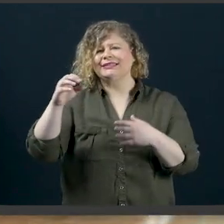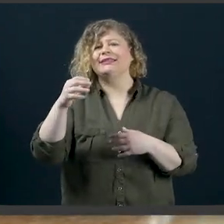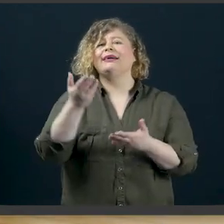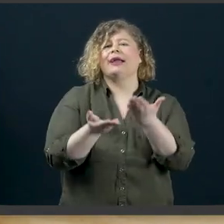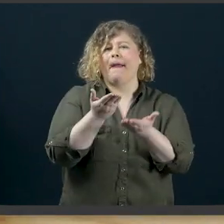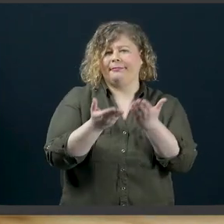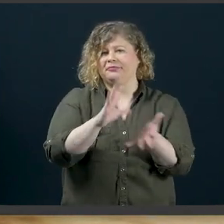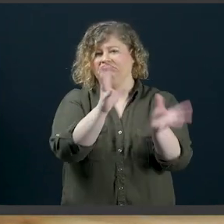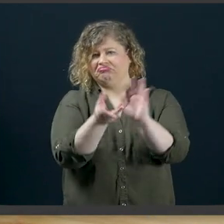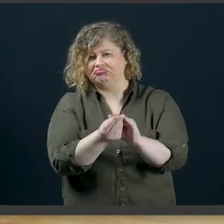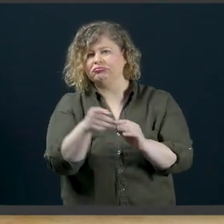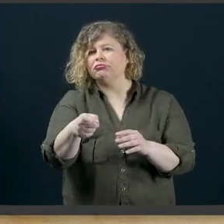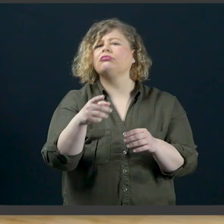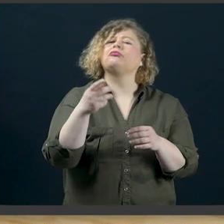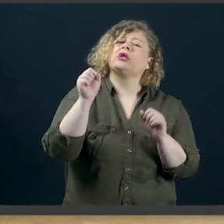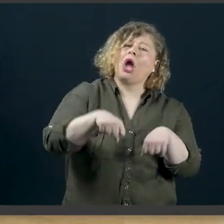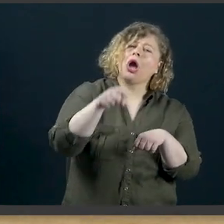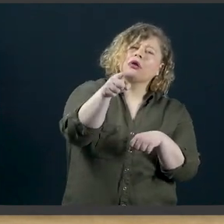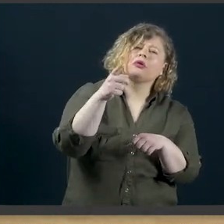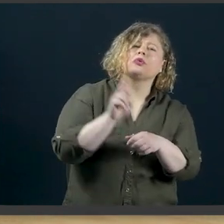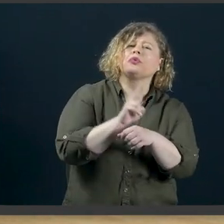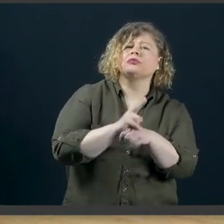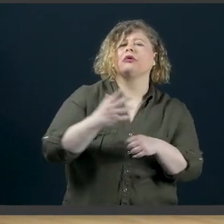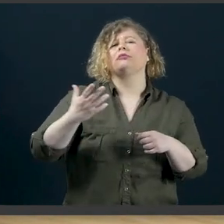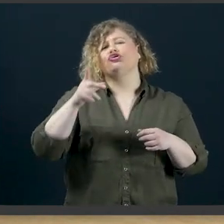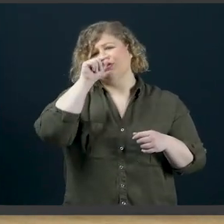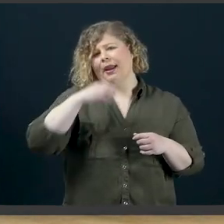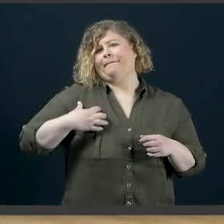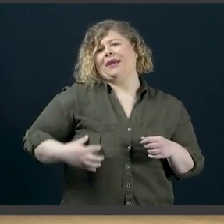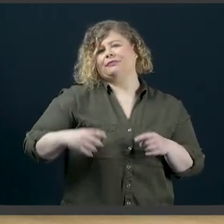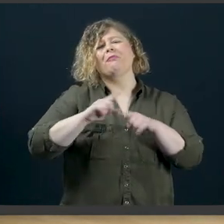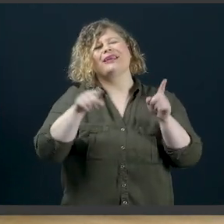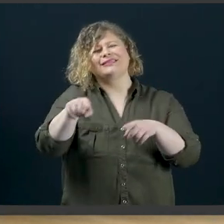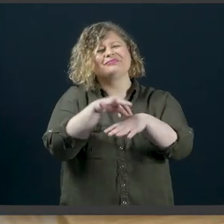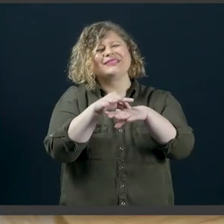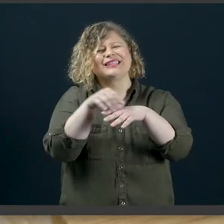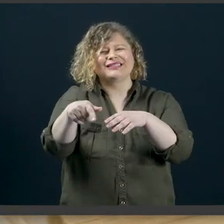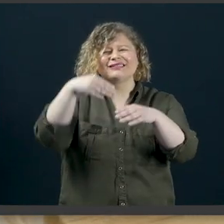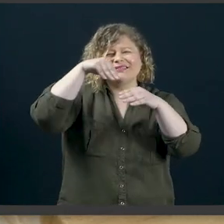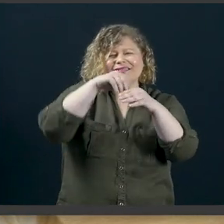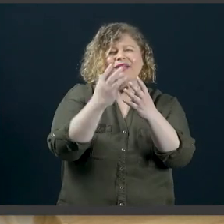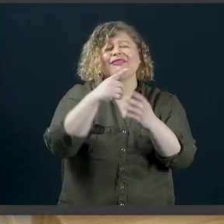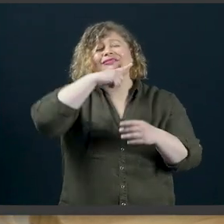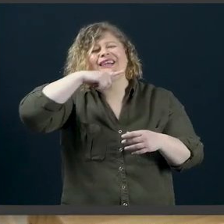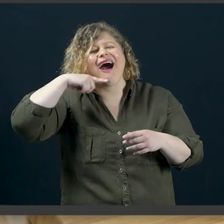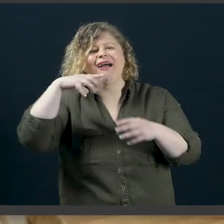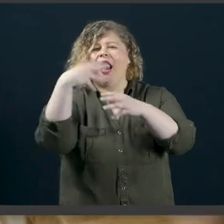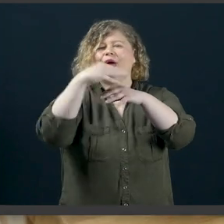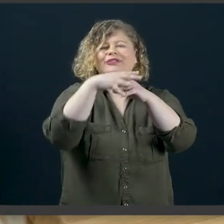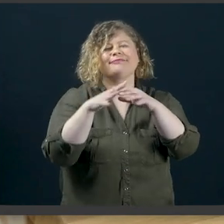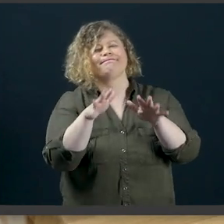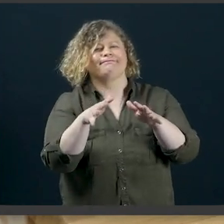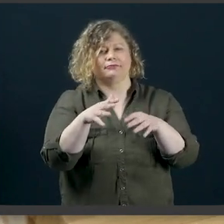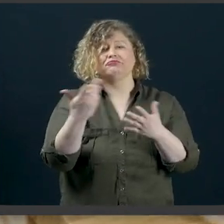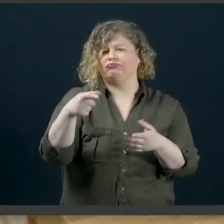in total you can also use chicken breast but the meat from the thighs doesn't dry out easily cut the fet Into